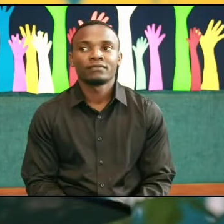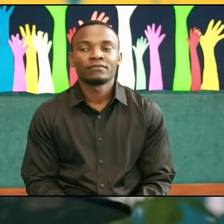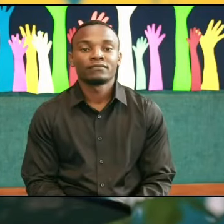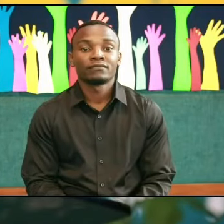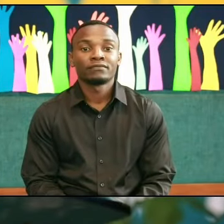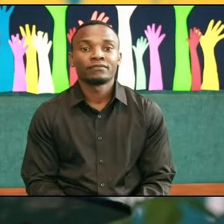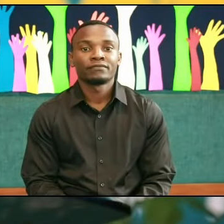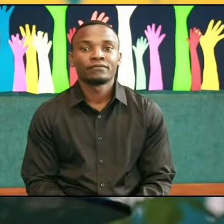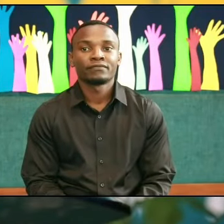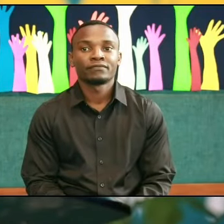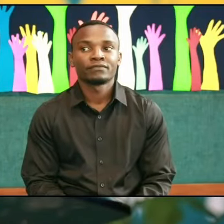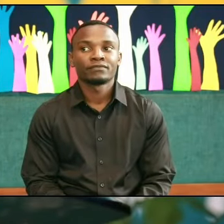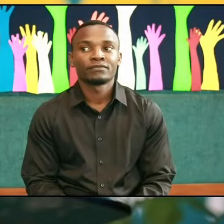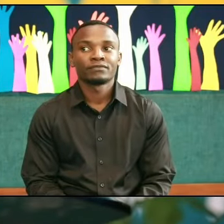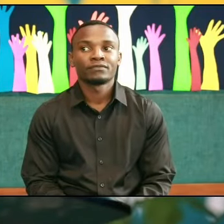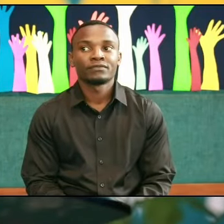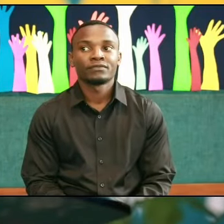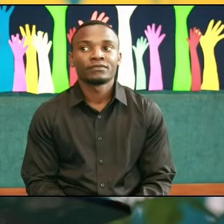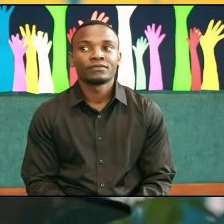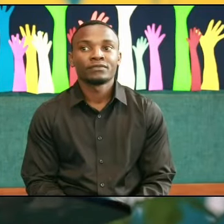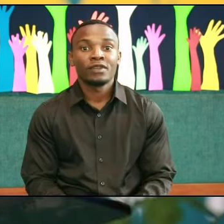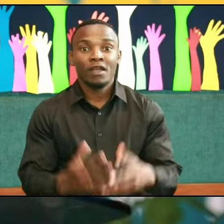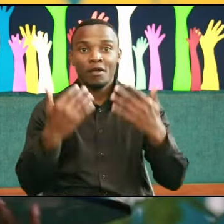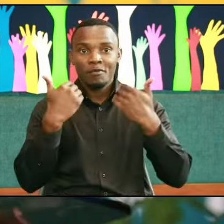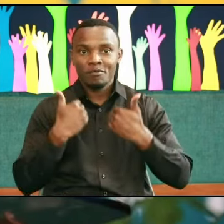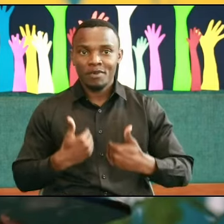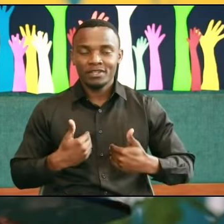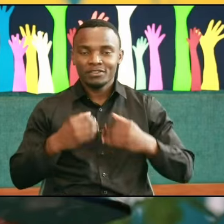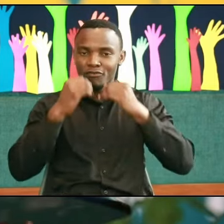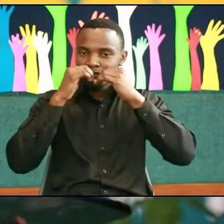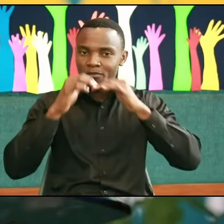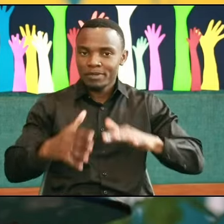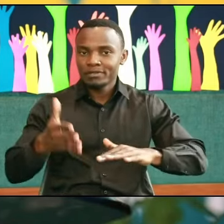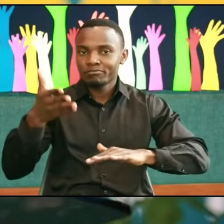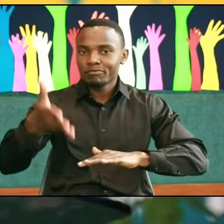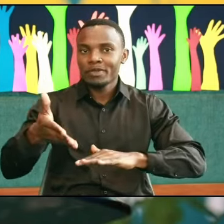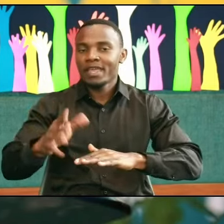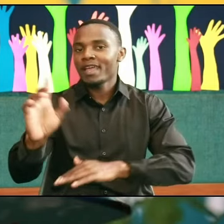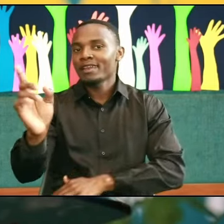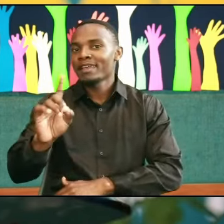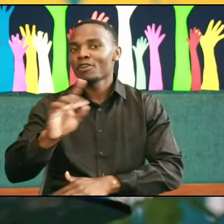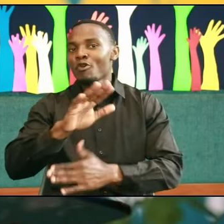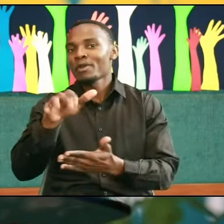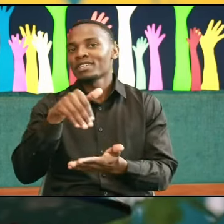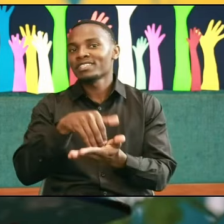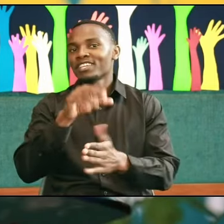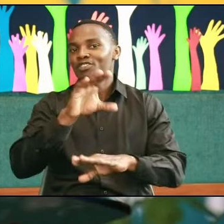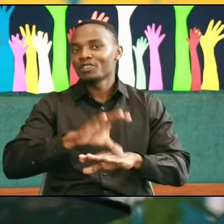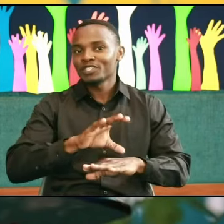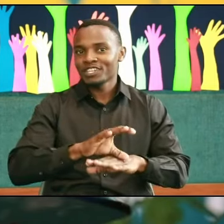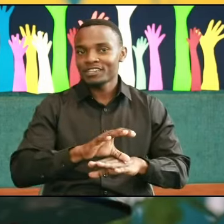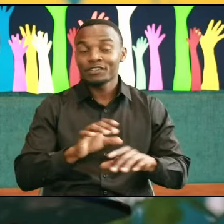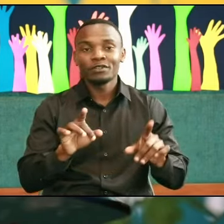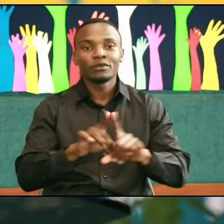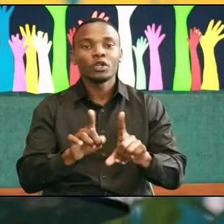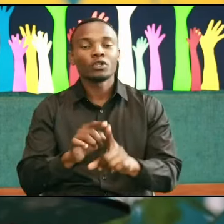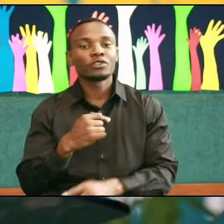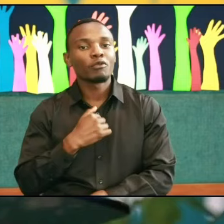I count it a joy and a blessing to be at Nairobi Central this morning. And I would like